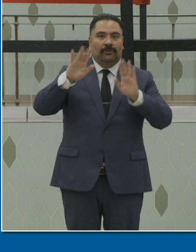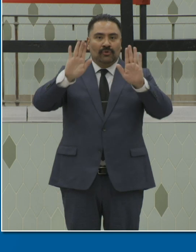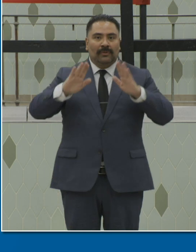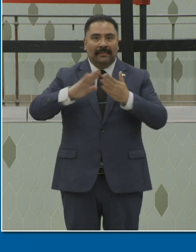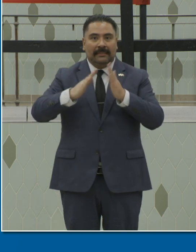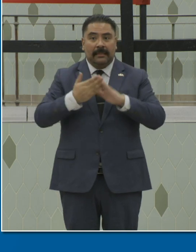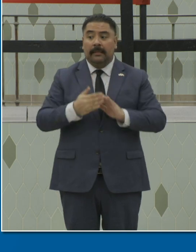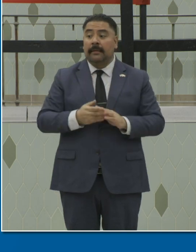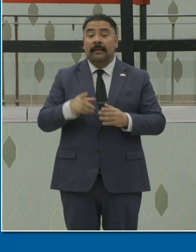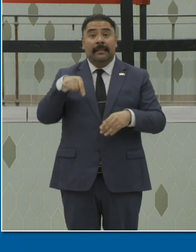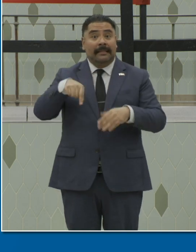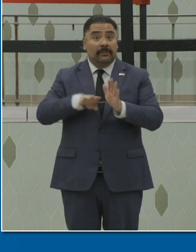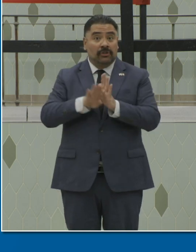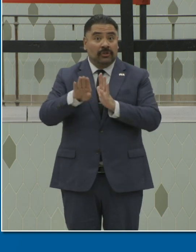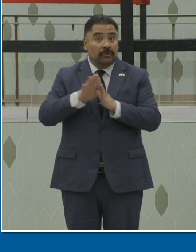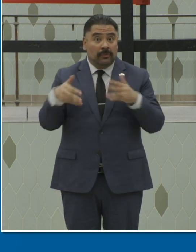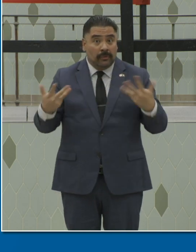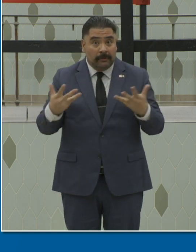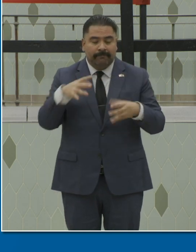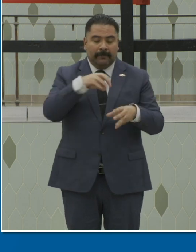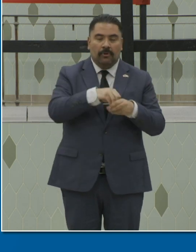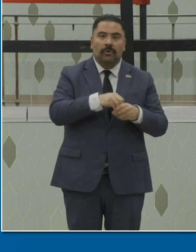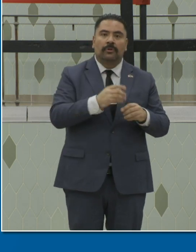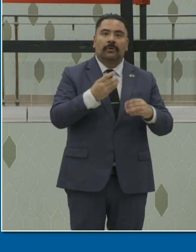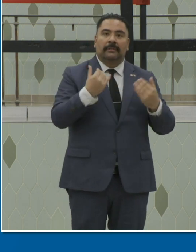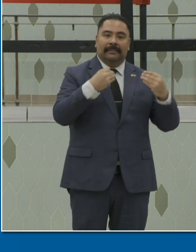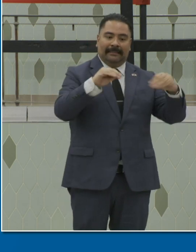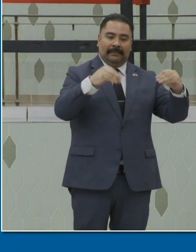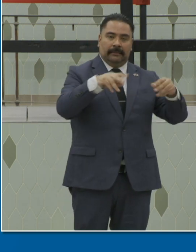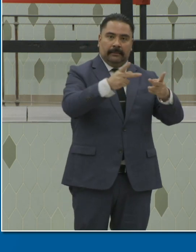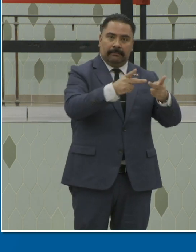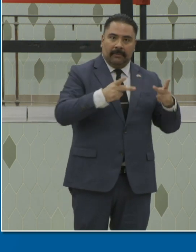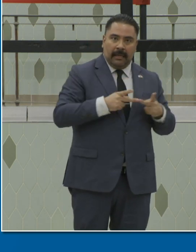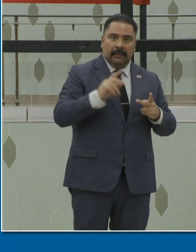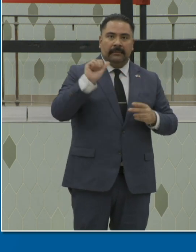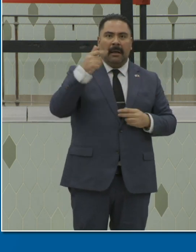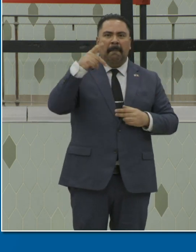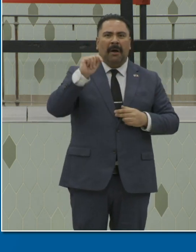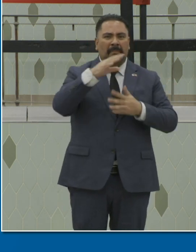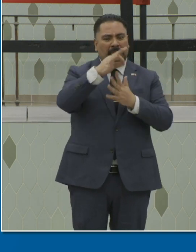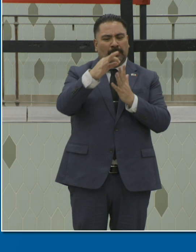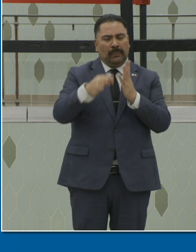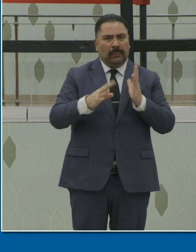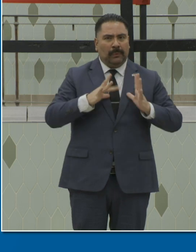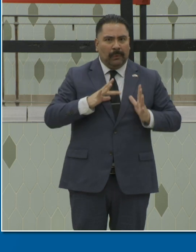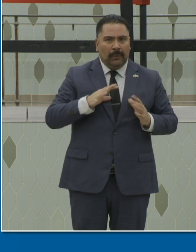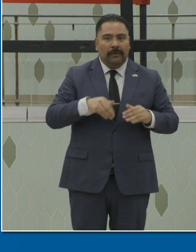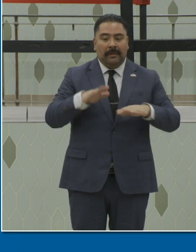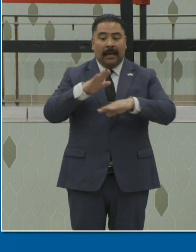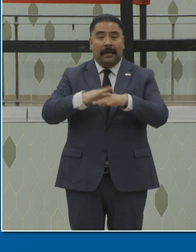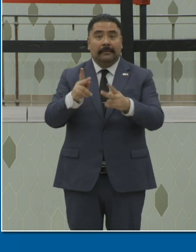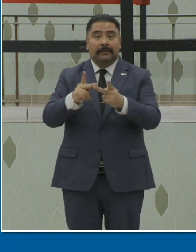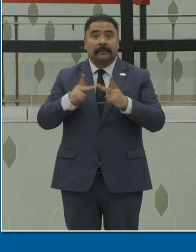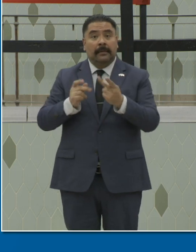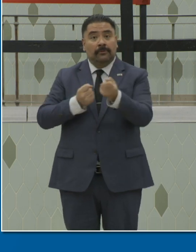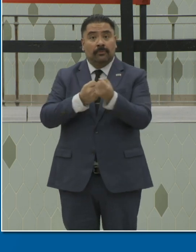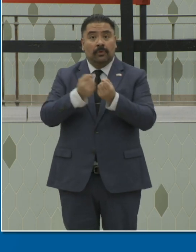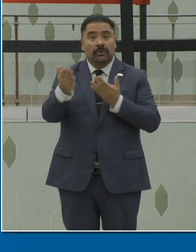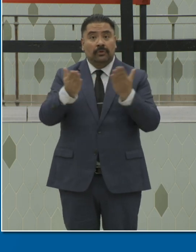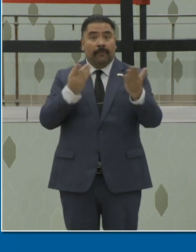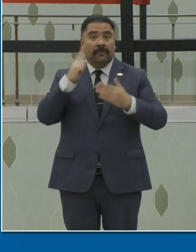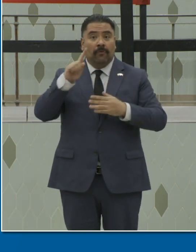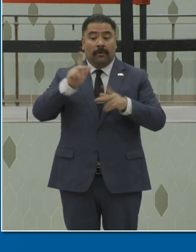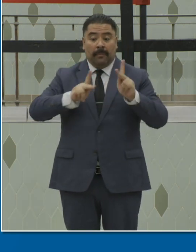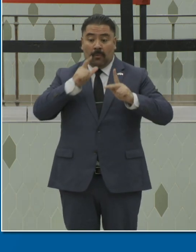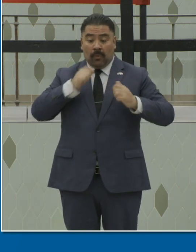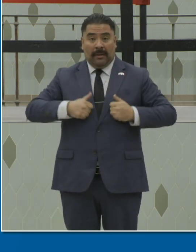the renovations, this building now includes retail space, apartment amenities, on-site supportive services for its